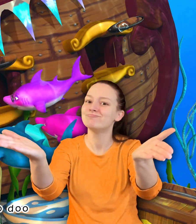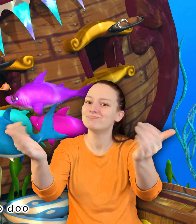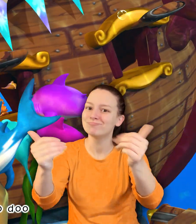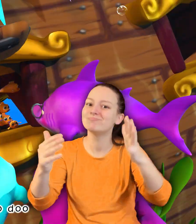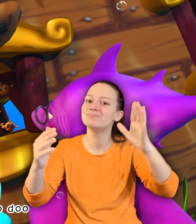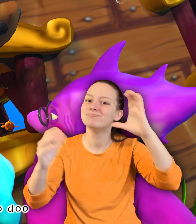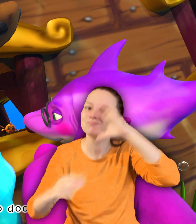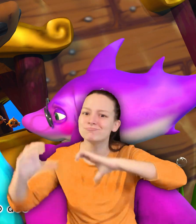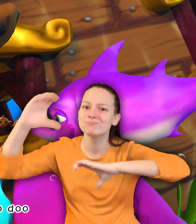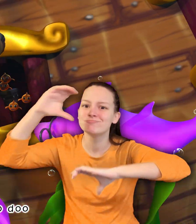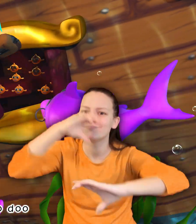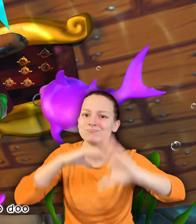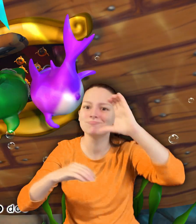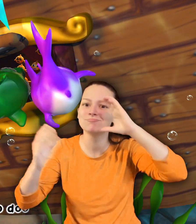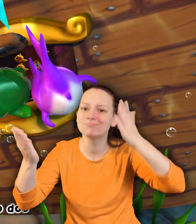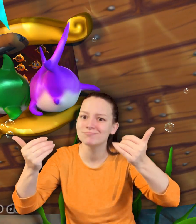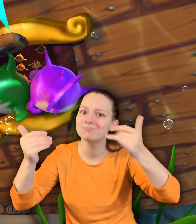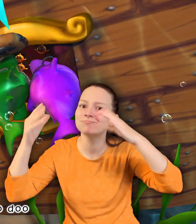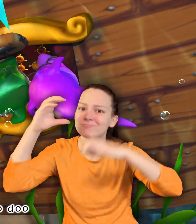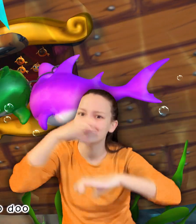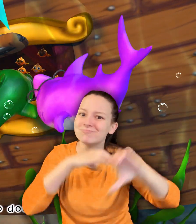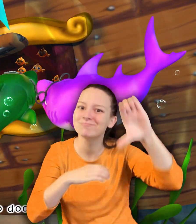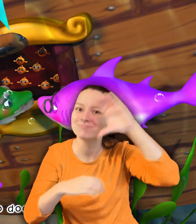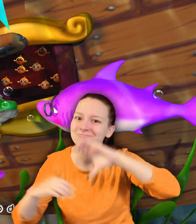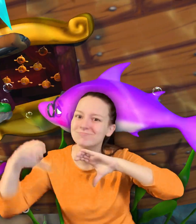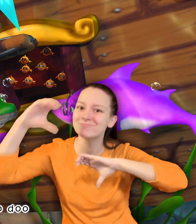Let's Go Hunt